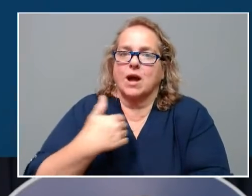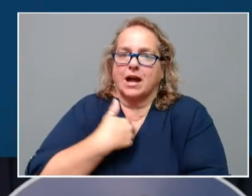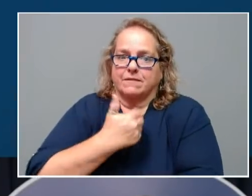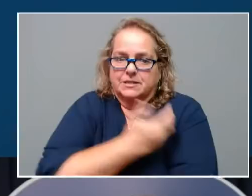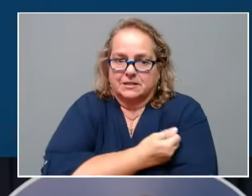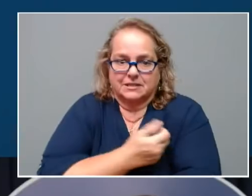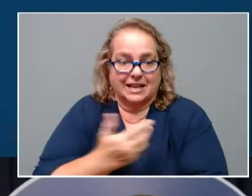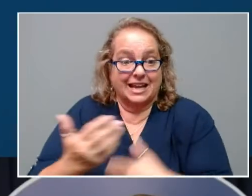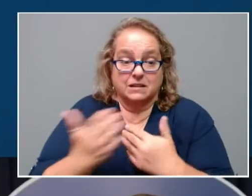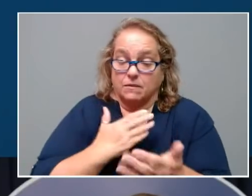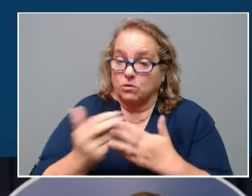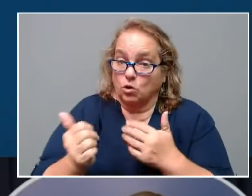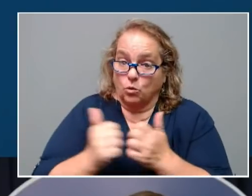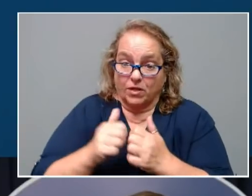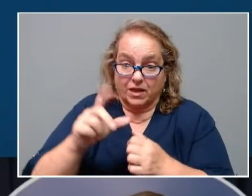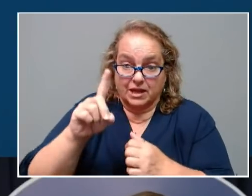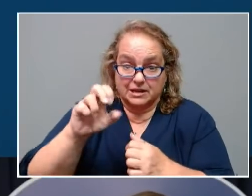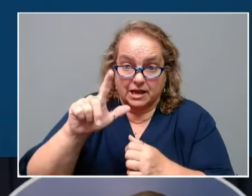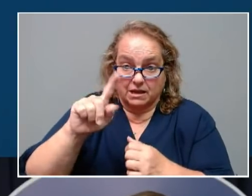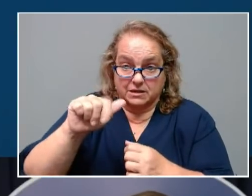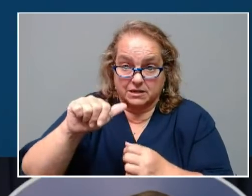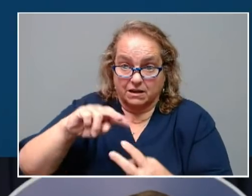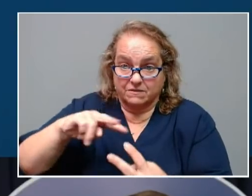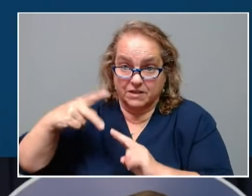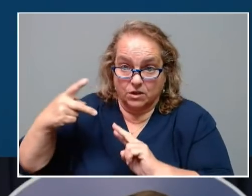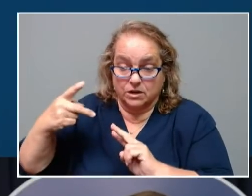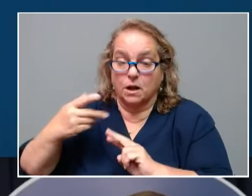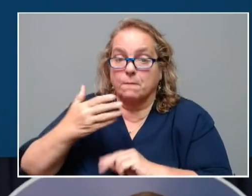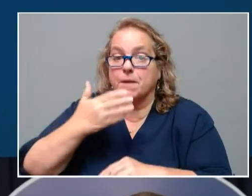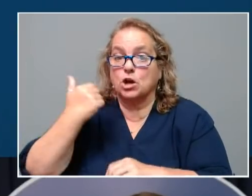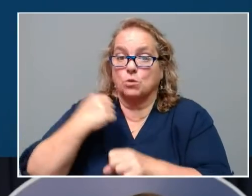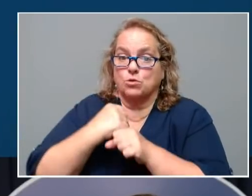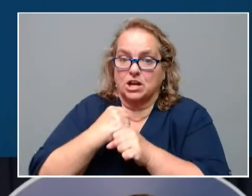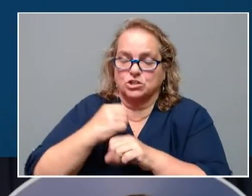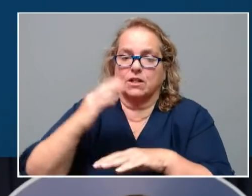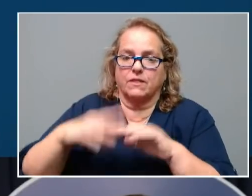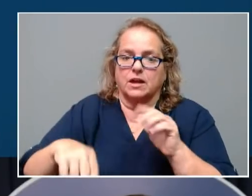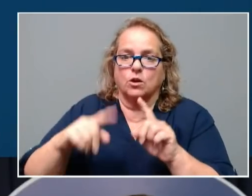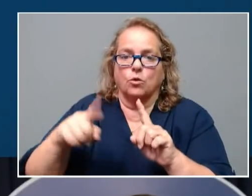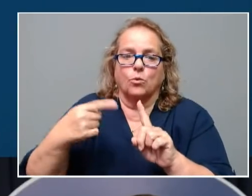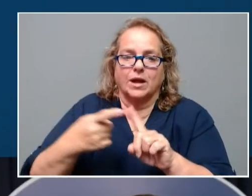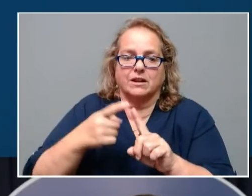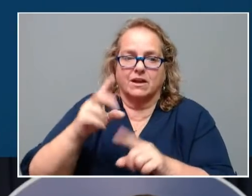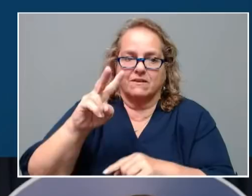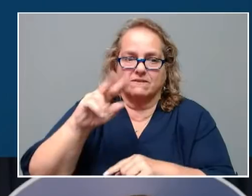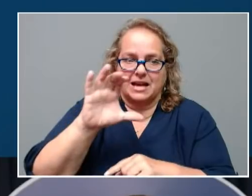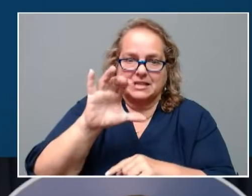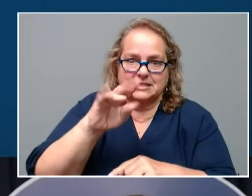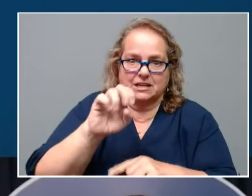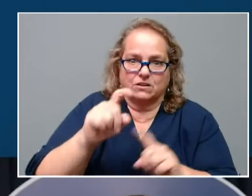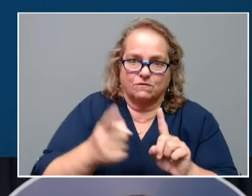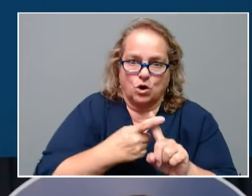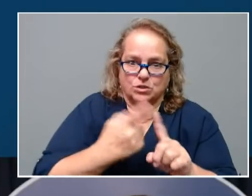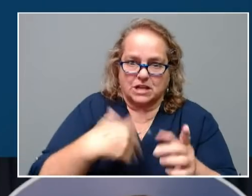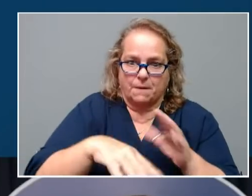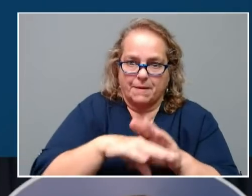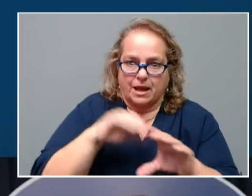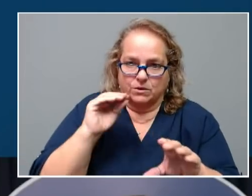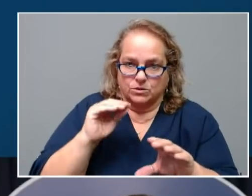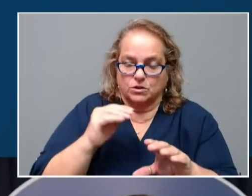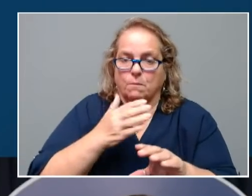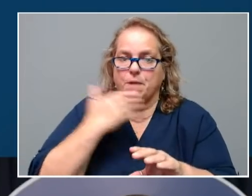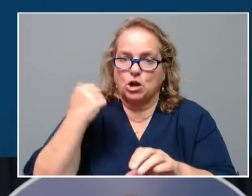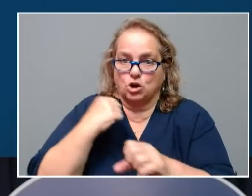variant. Right now, better protection than when the vaccine first came out against the original strain. Better protection